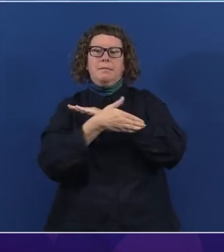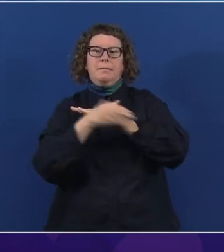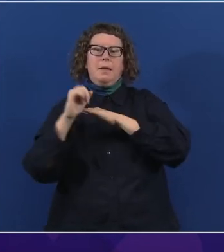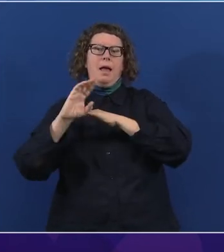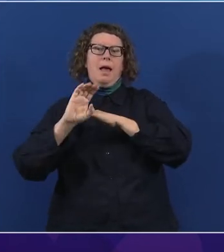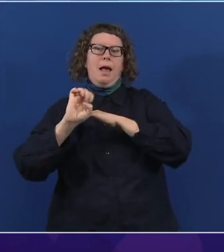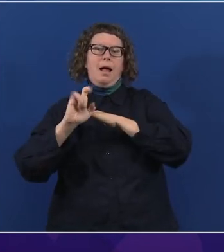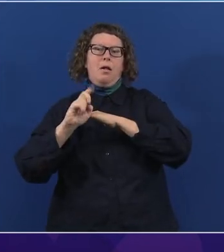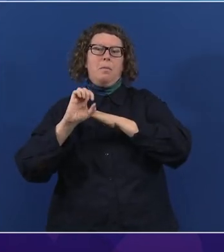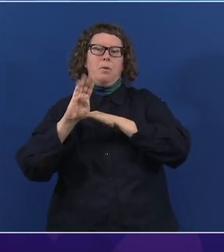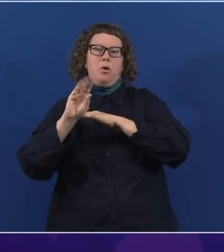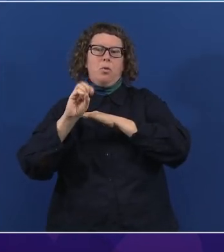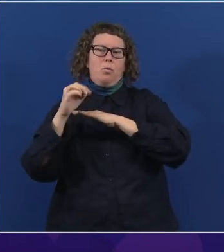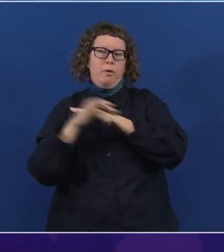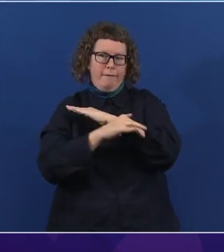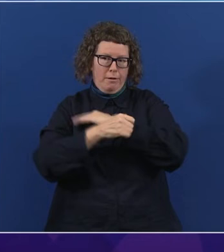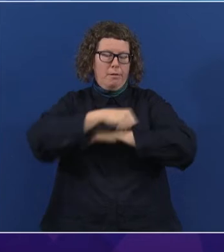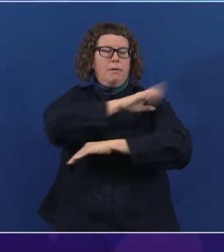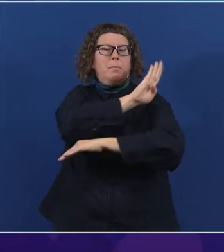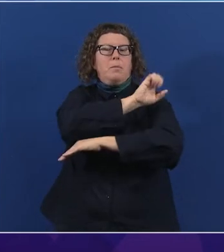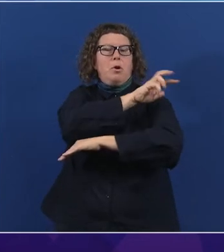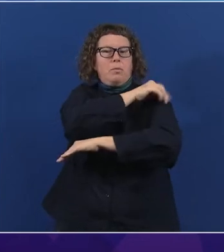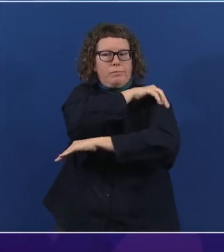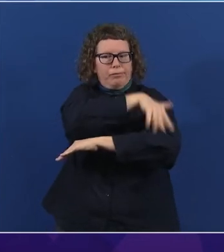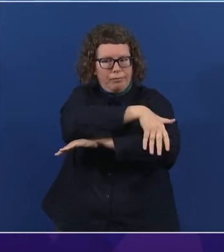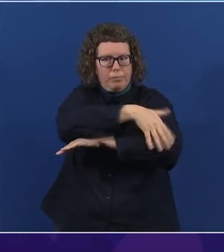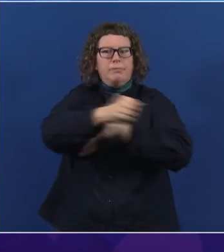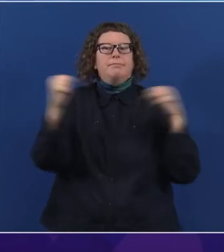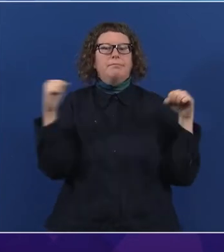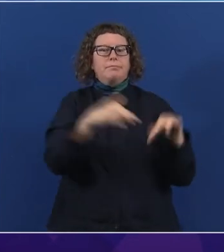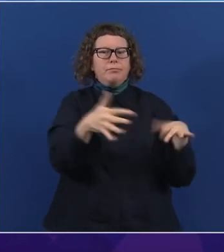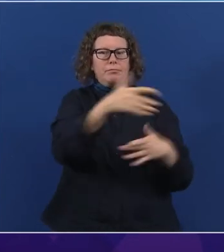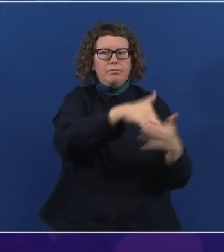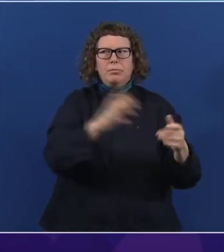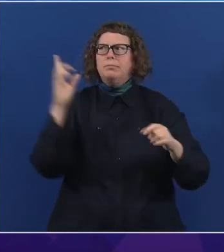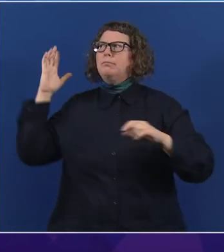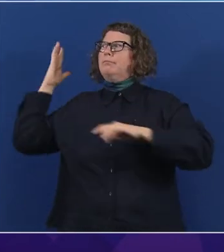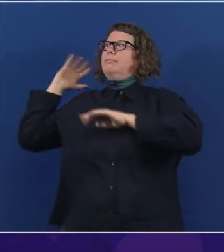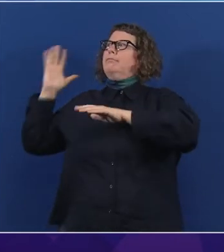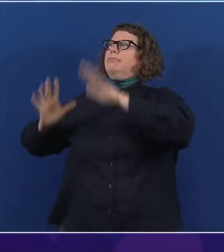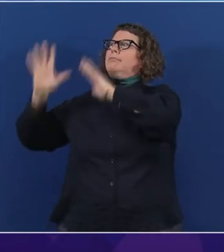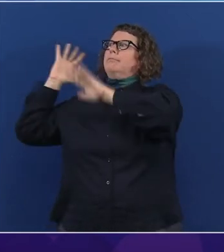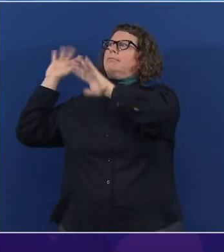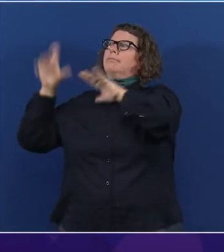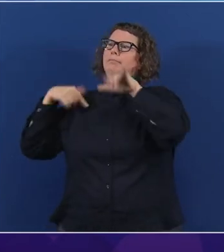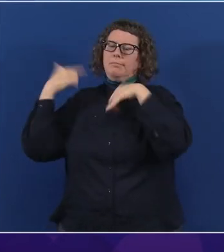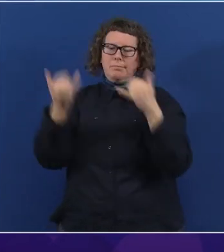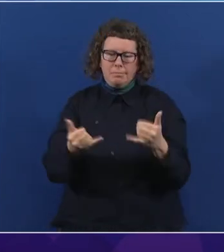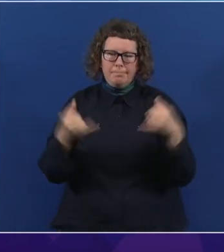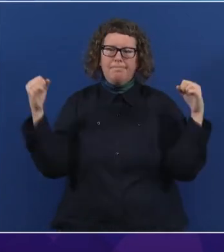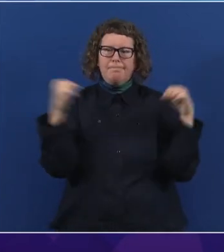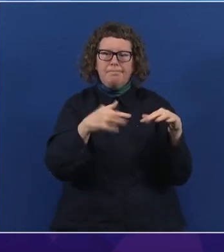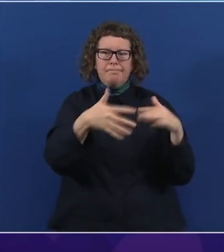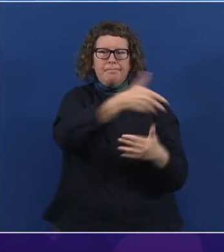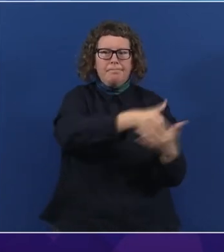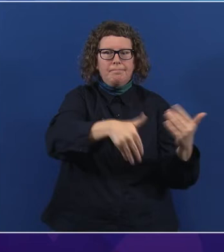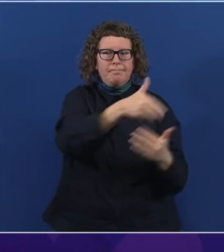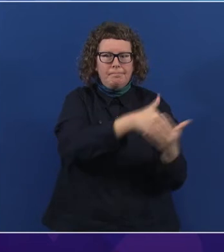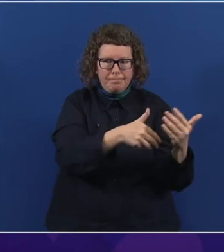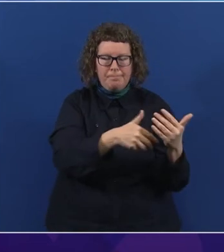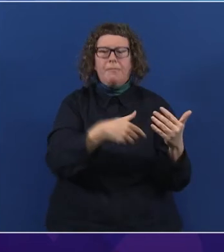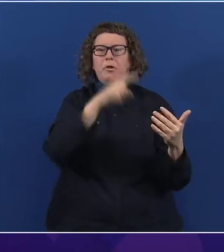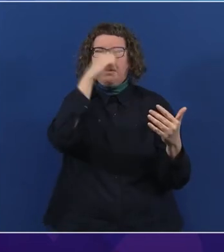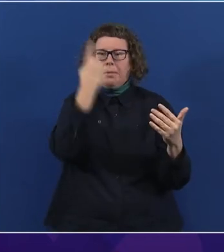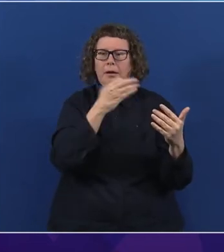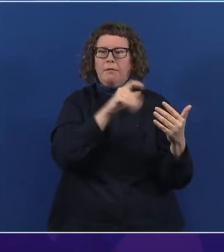Elbow Rivers. Since time immemorial, this region was a traditional gathering place for the tribes of the Blackfoot Confederacy.